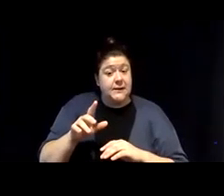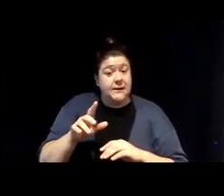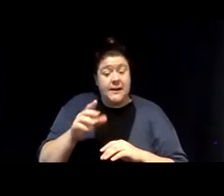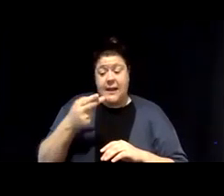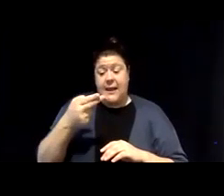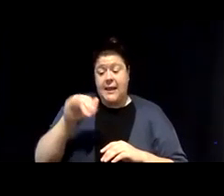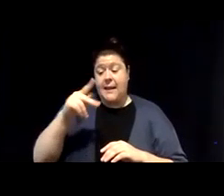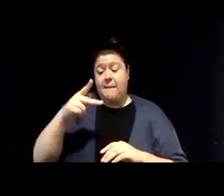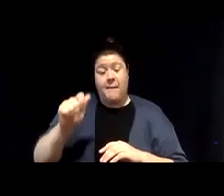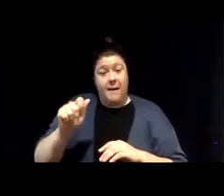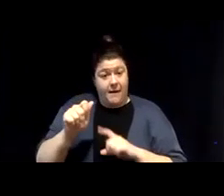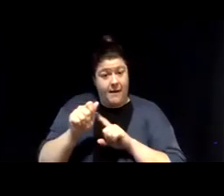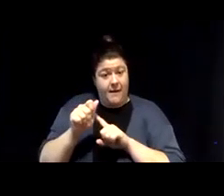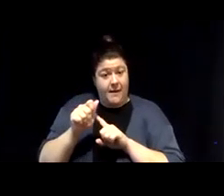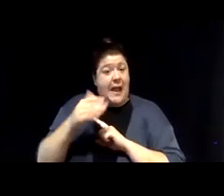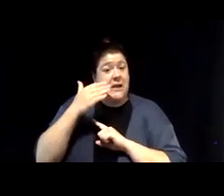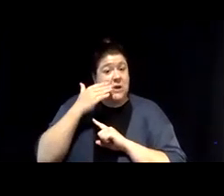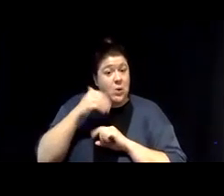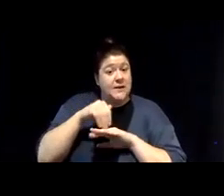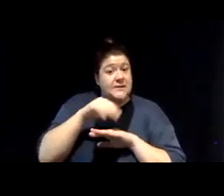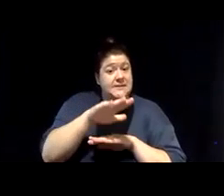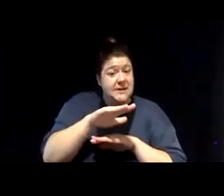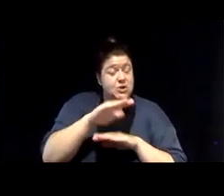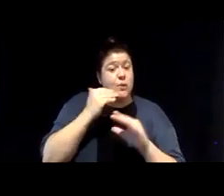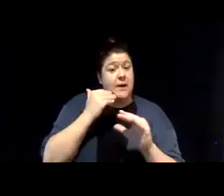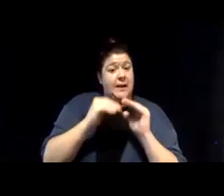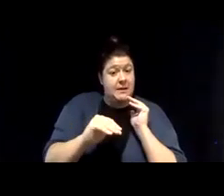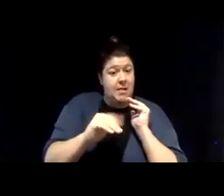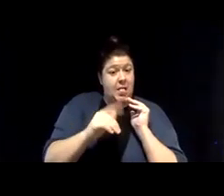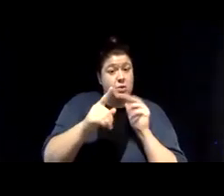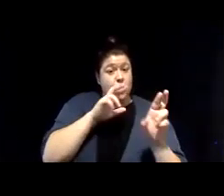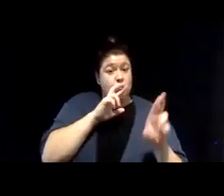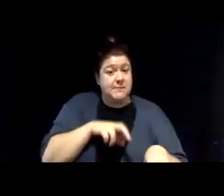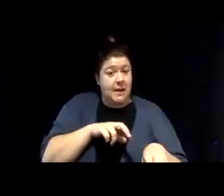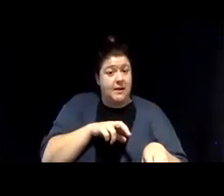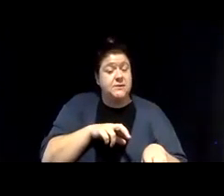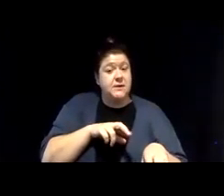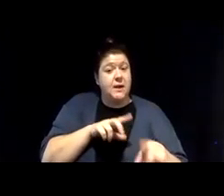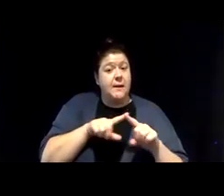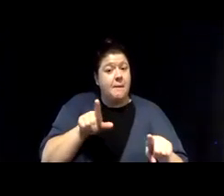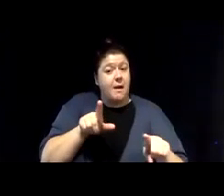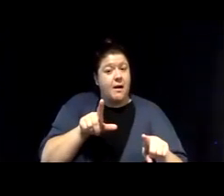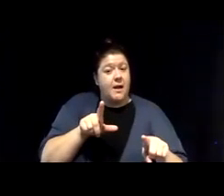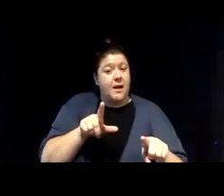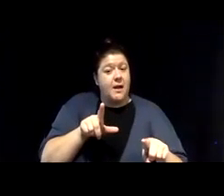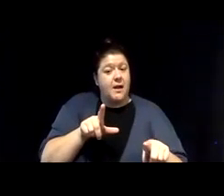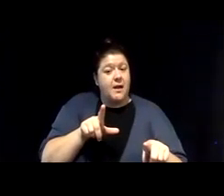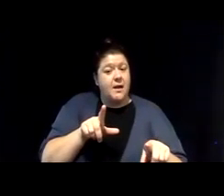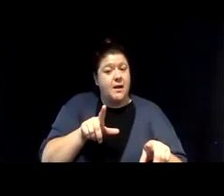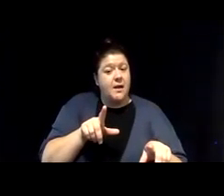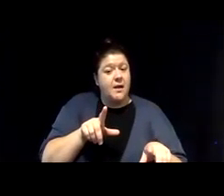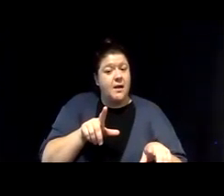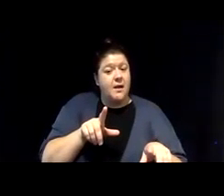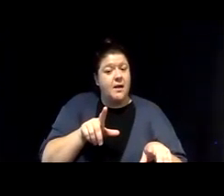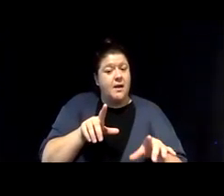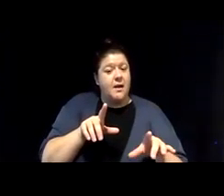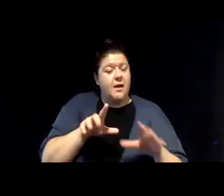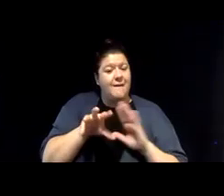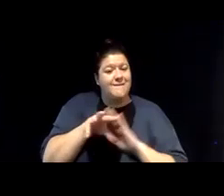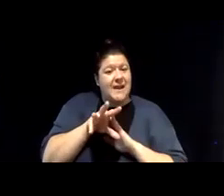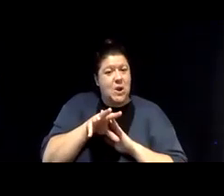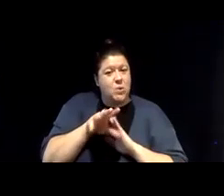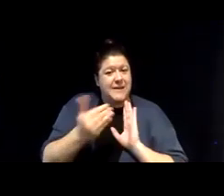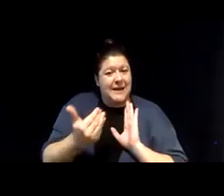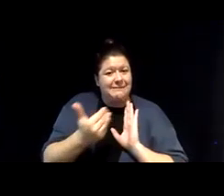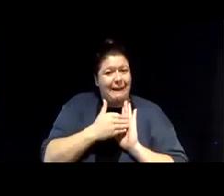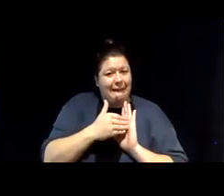HEPA. I know I sent you an email and you respond to me, but I saw just videos again, and I was